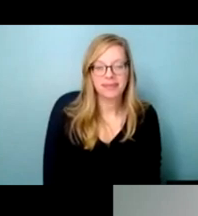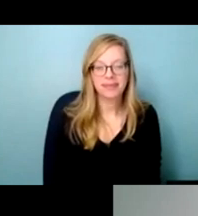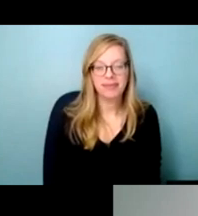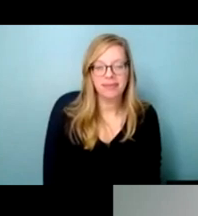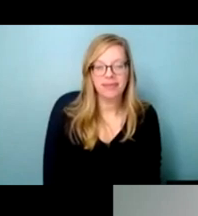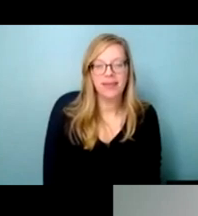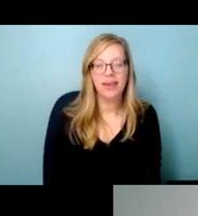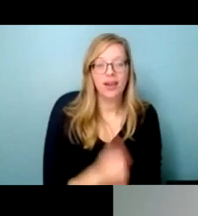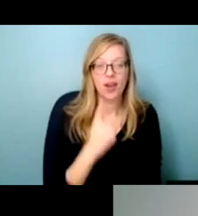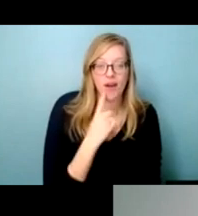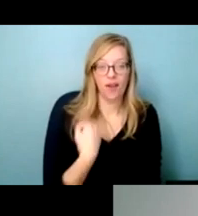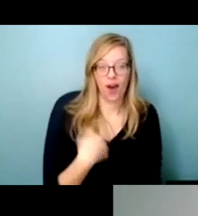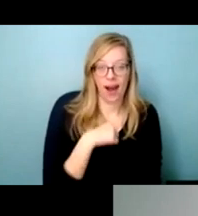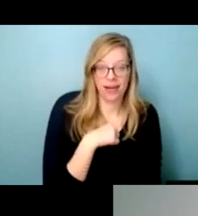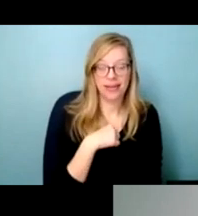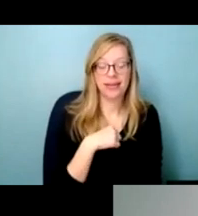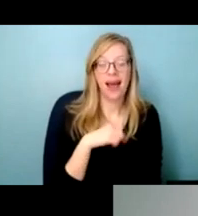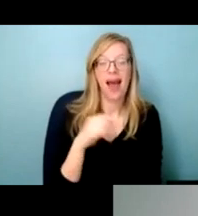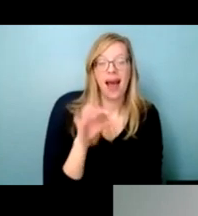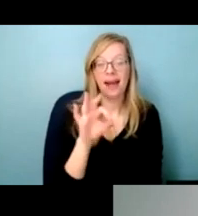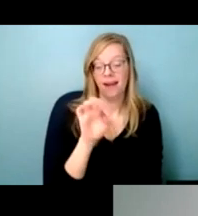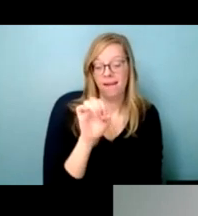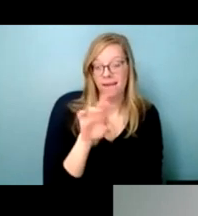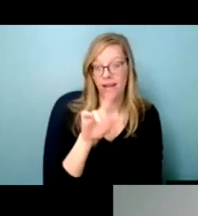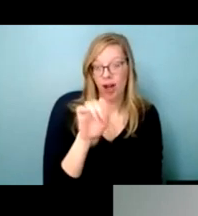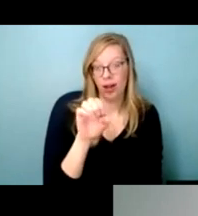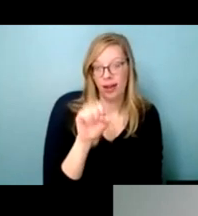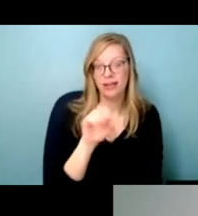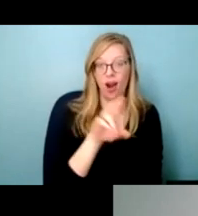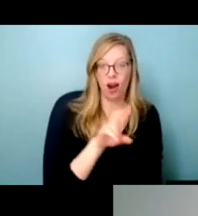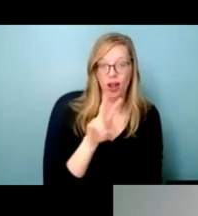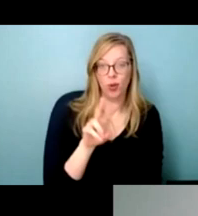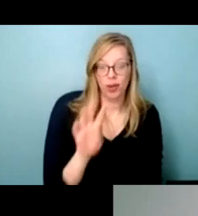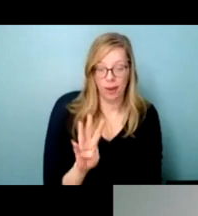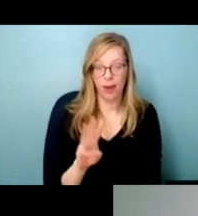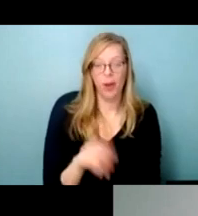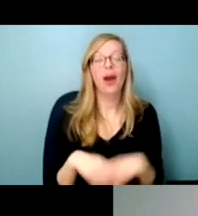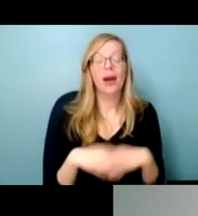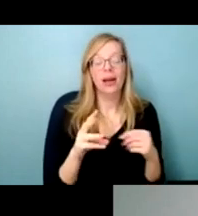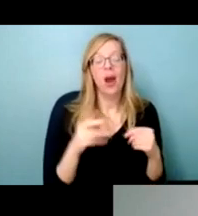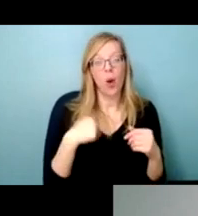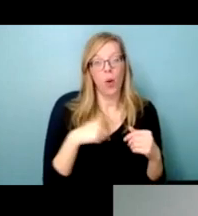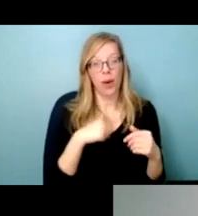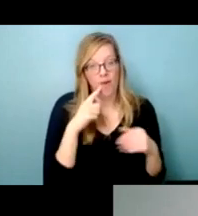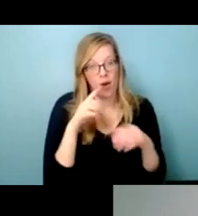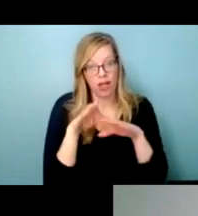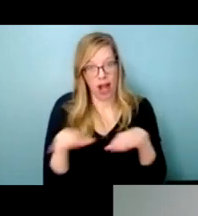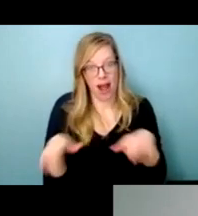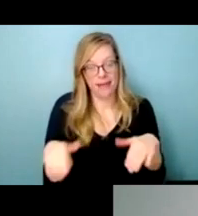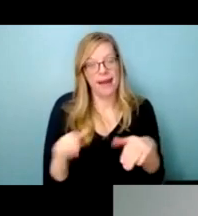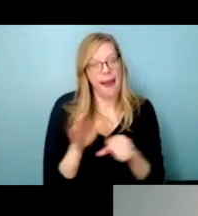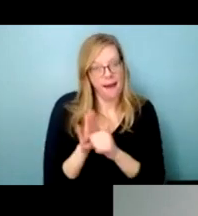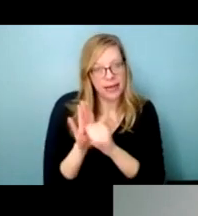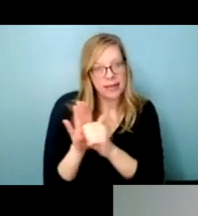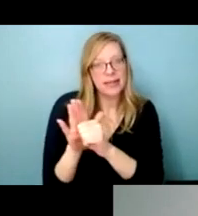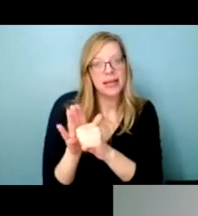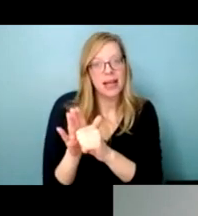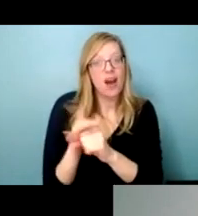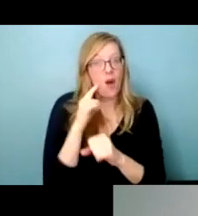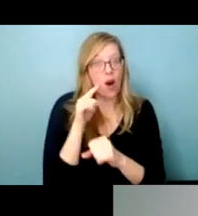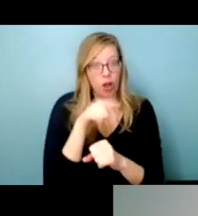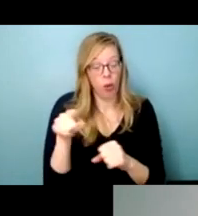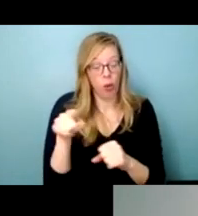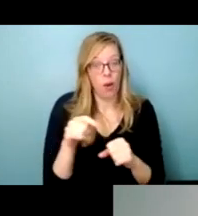So for us at Fearless R2W, we do child welfare education and advocacy. So for everyone here who really loves child and